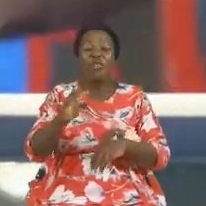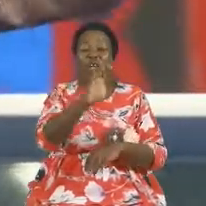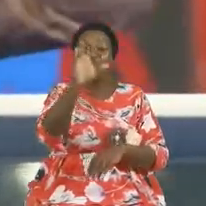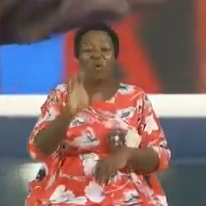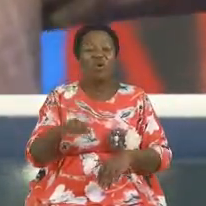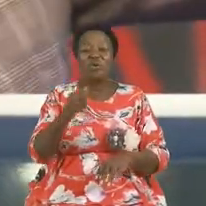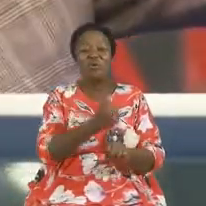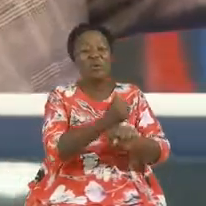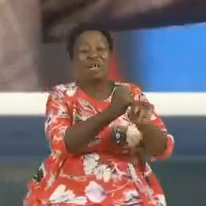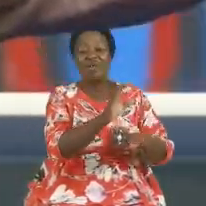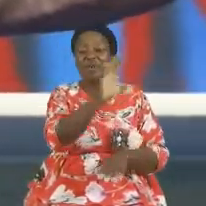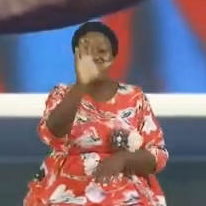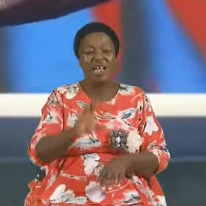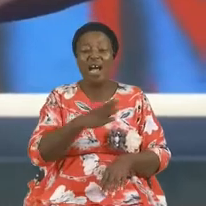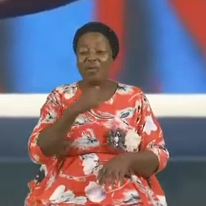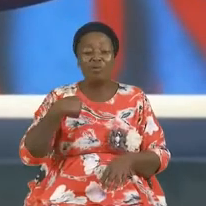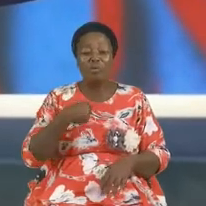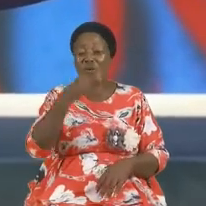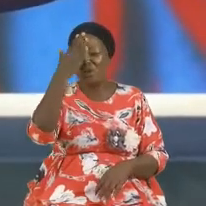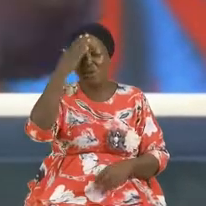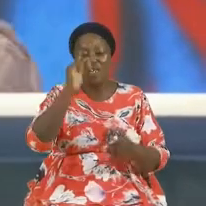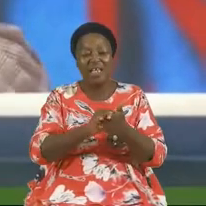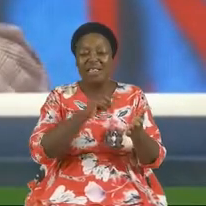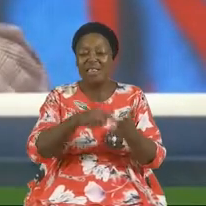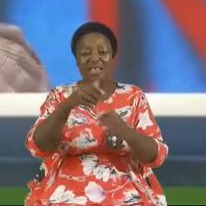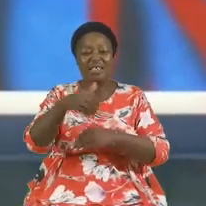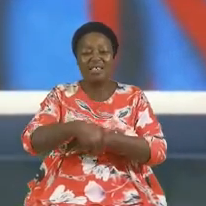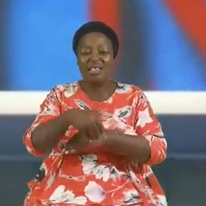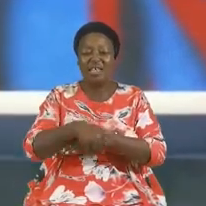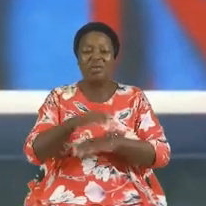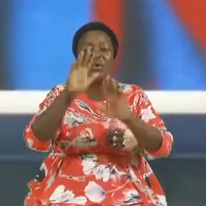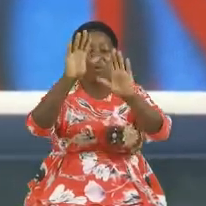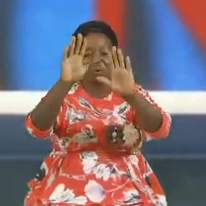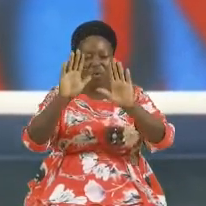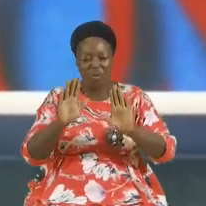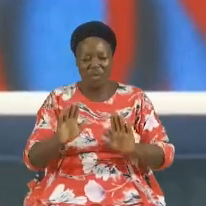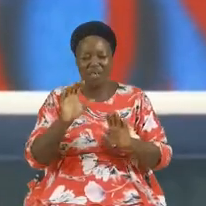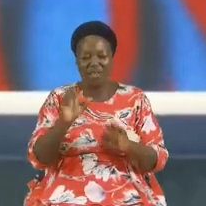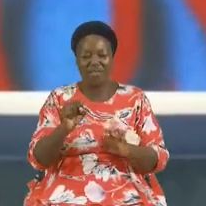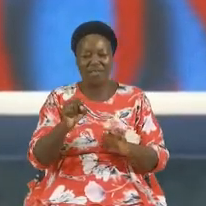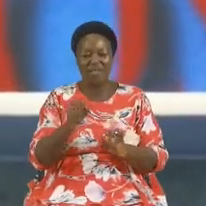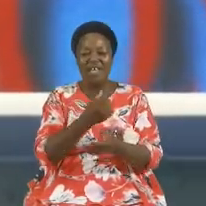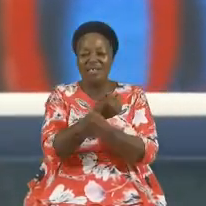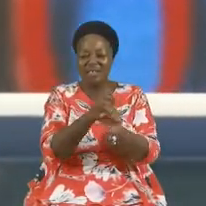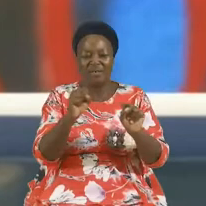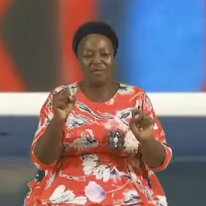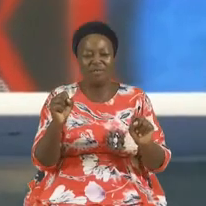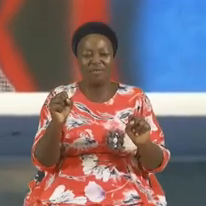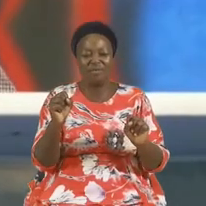what Christ has done on the cross of Calvary. And we know that